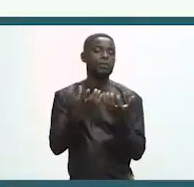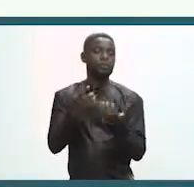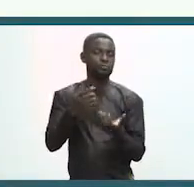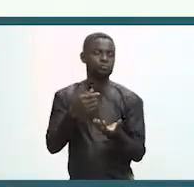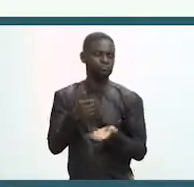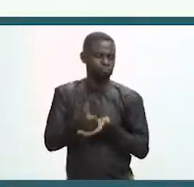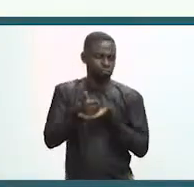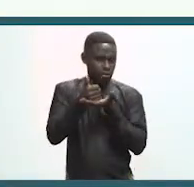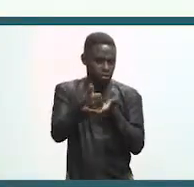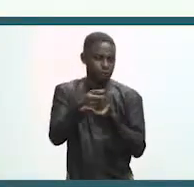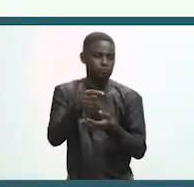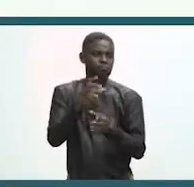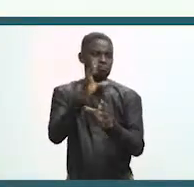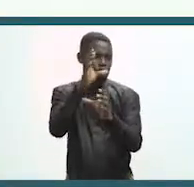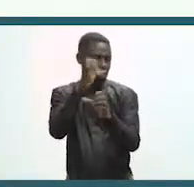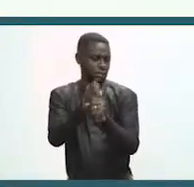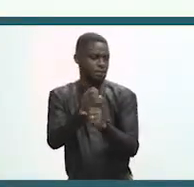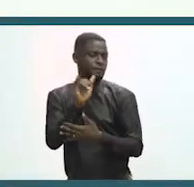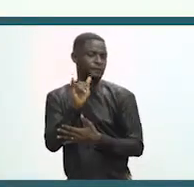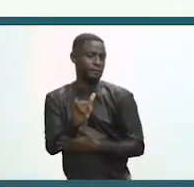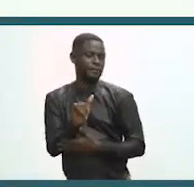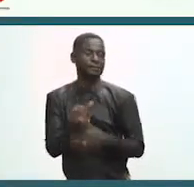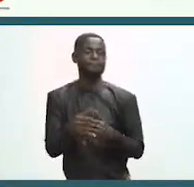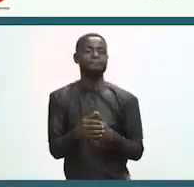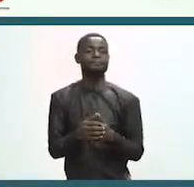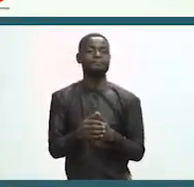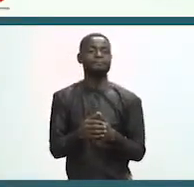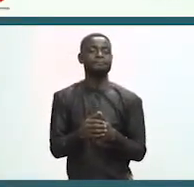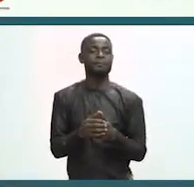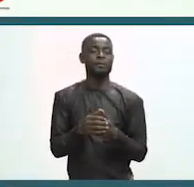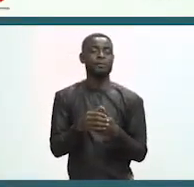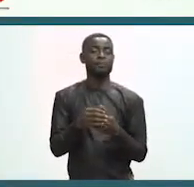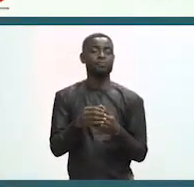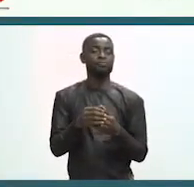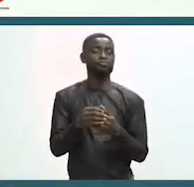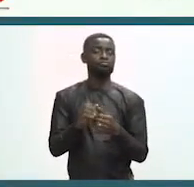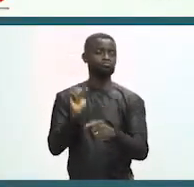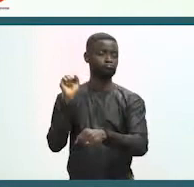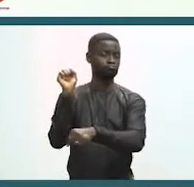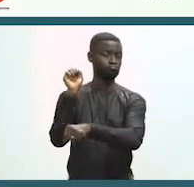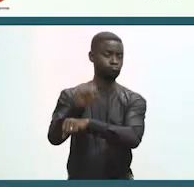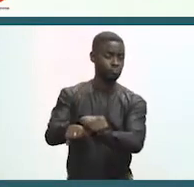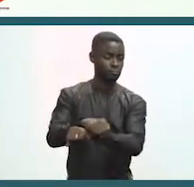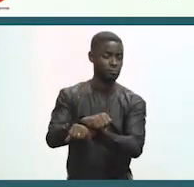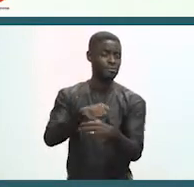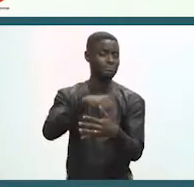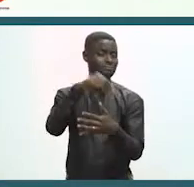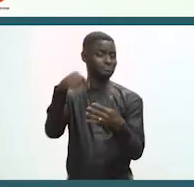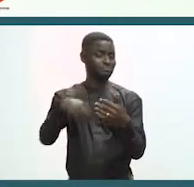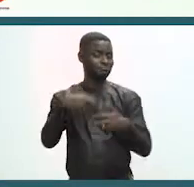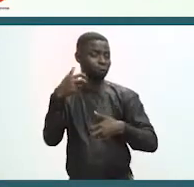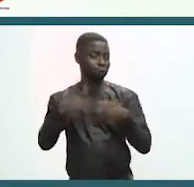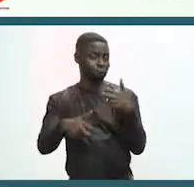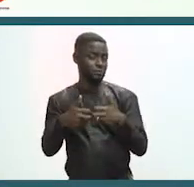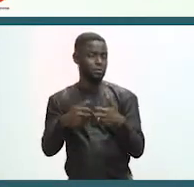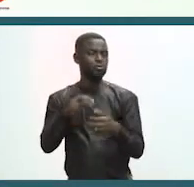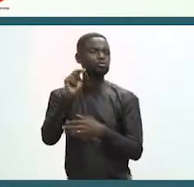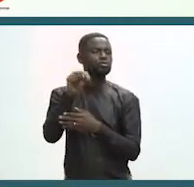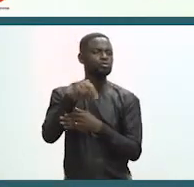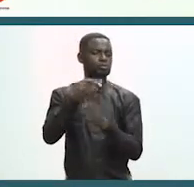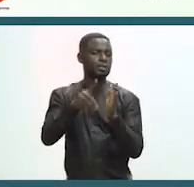to help you achieve that. To overcome these moments, one needs to